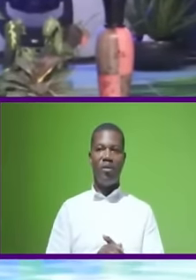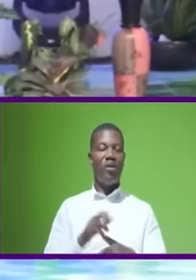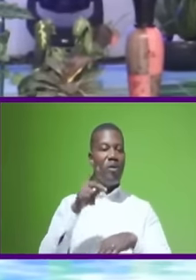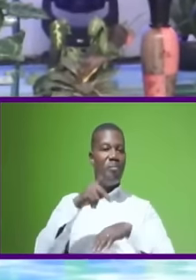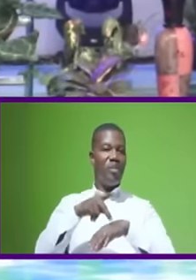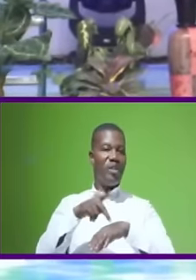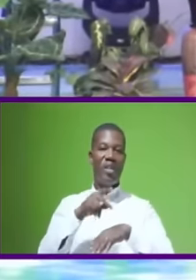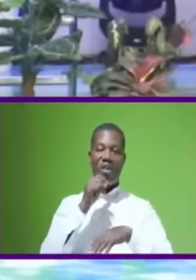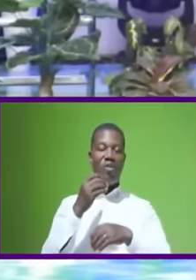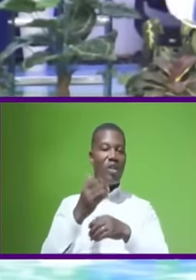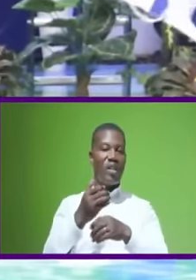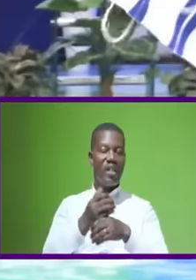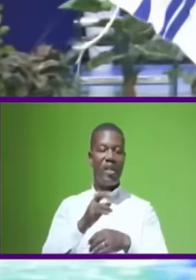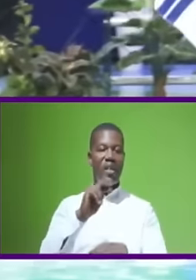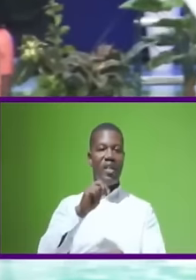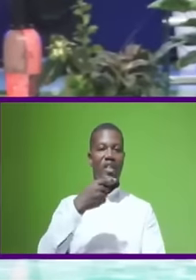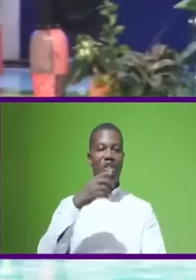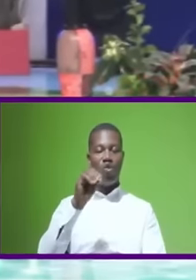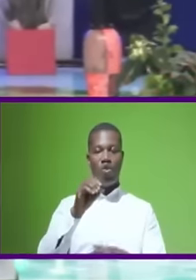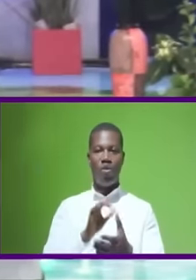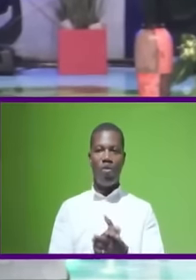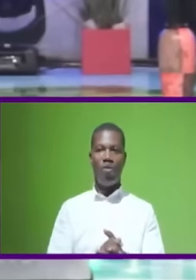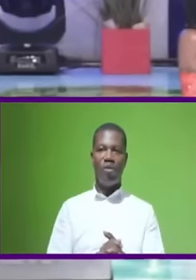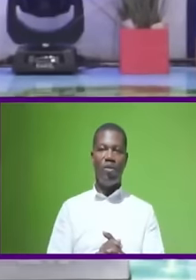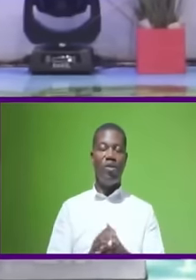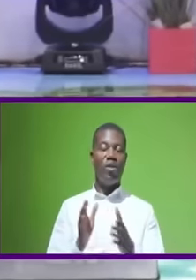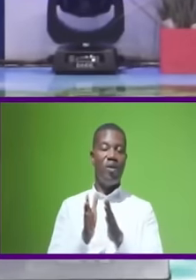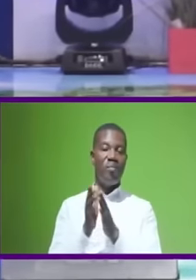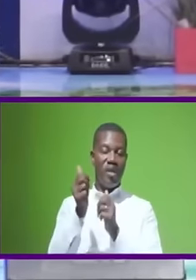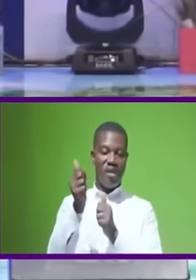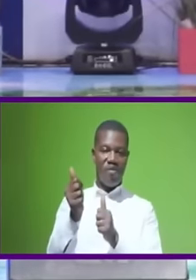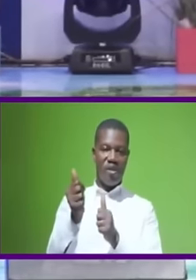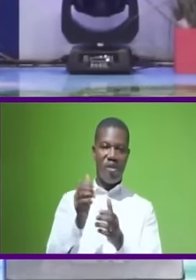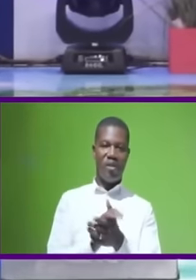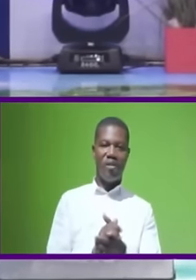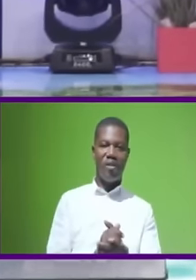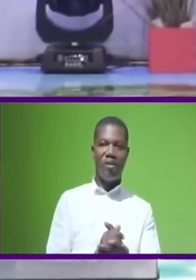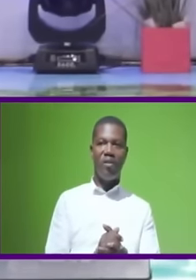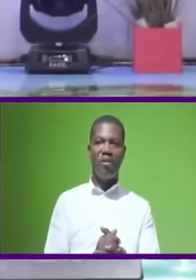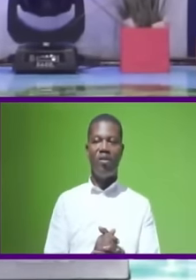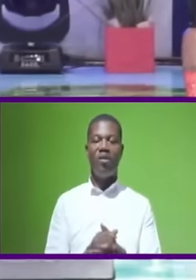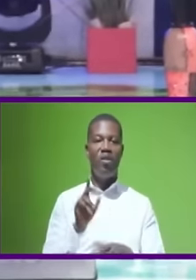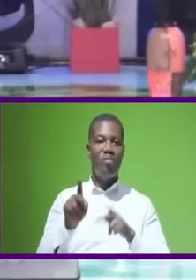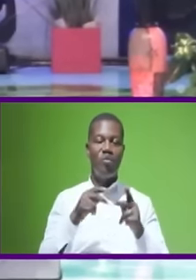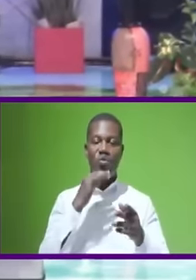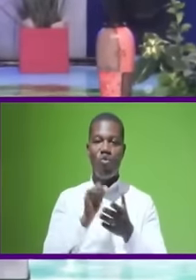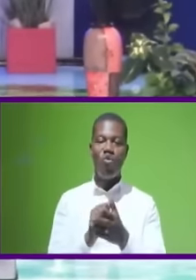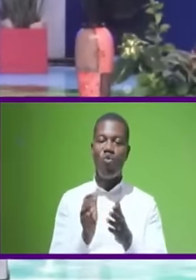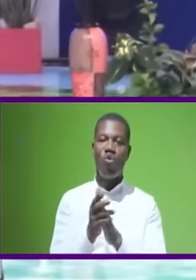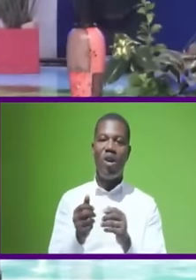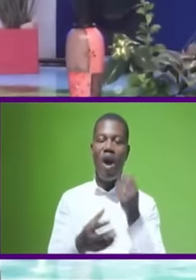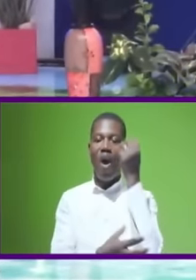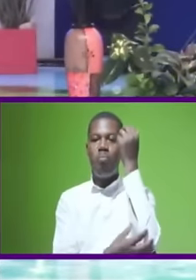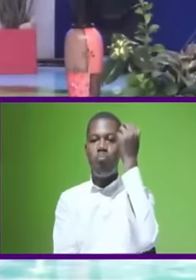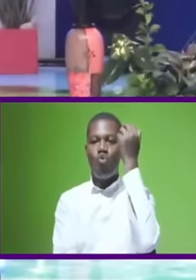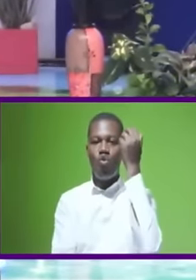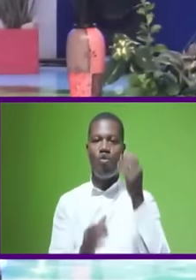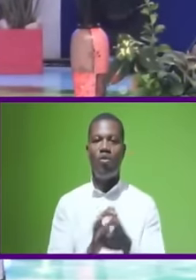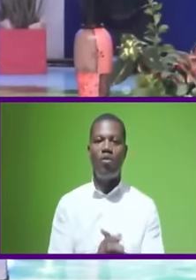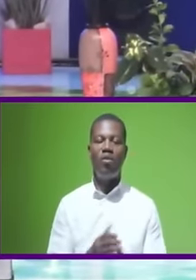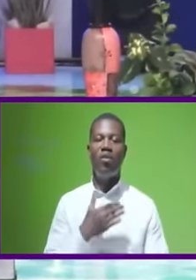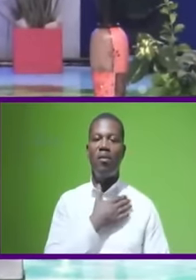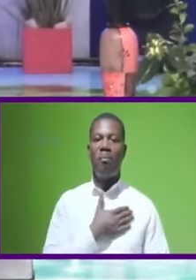for. A GD for no. One man here, one woman, no. Me